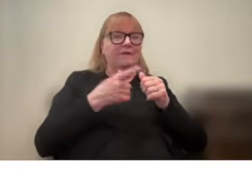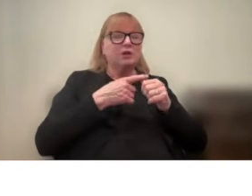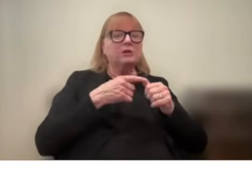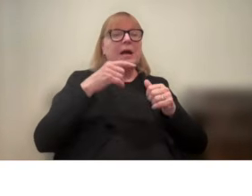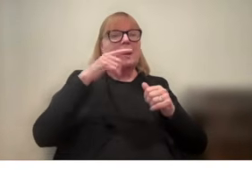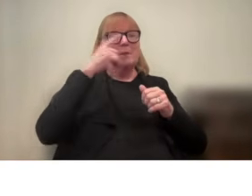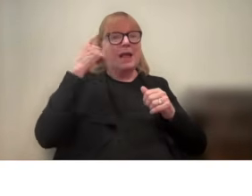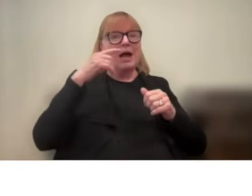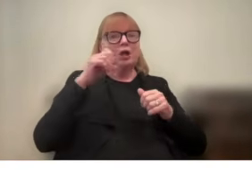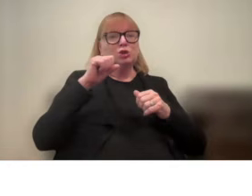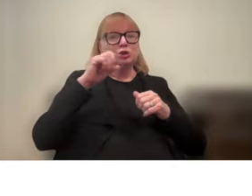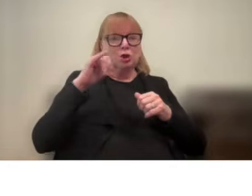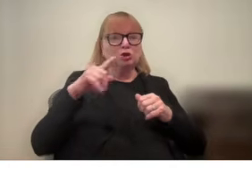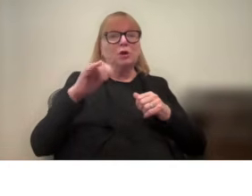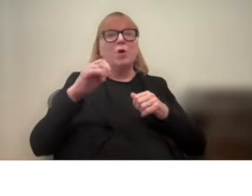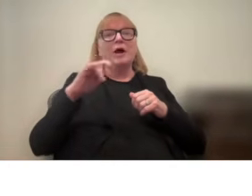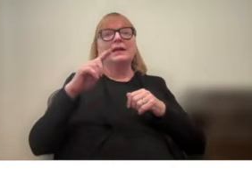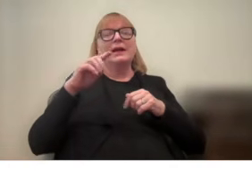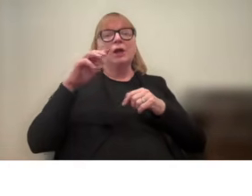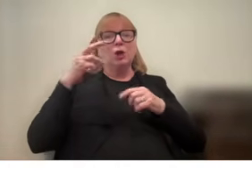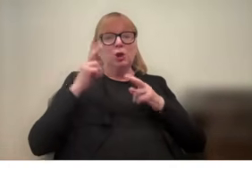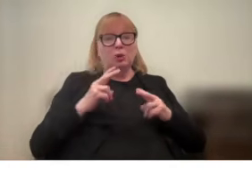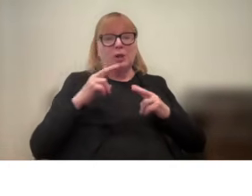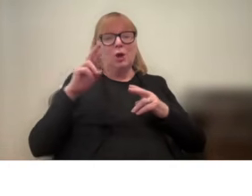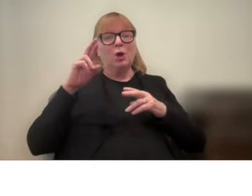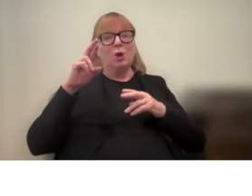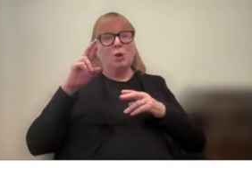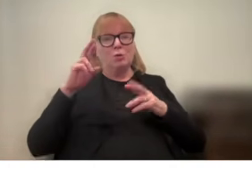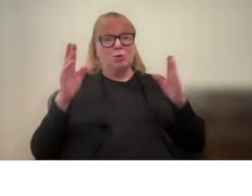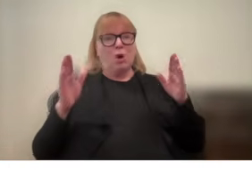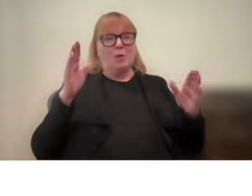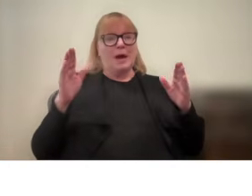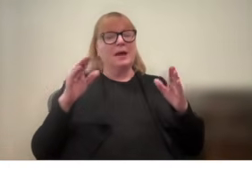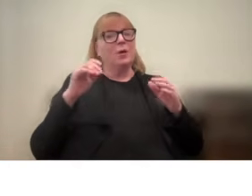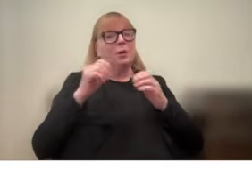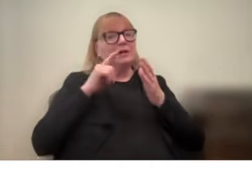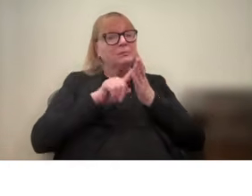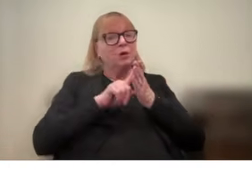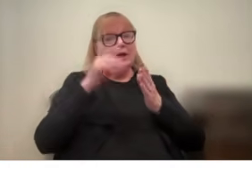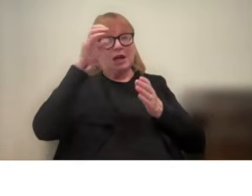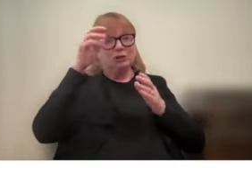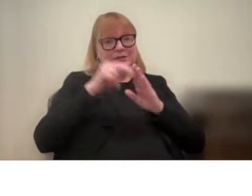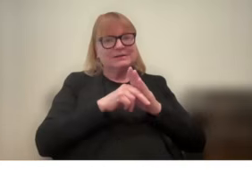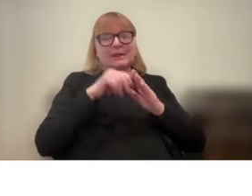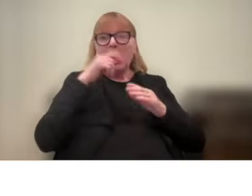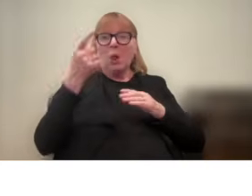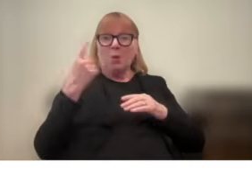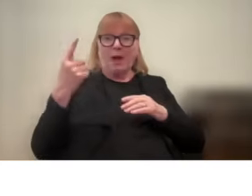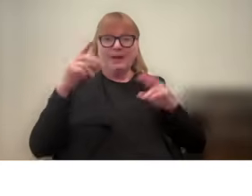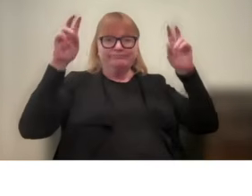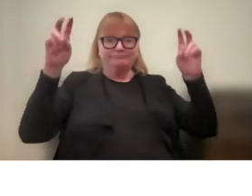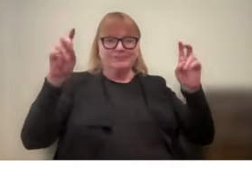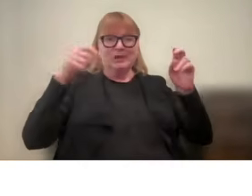humanoid robots, exploring race, gender, and machine consciousness. In her work, Not the Only One,